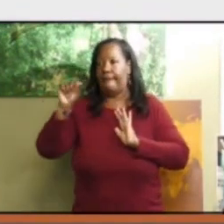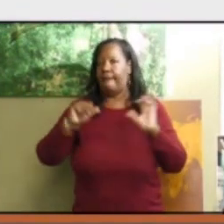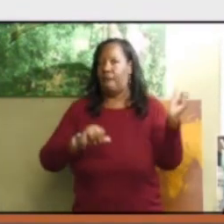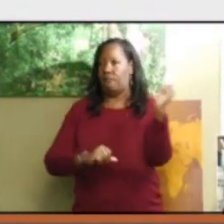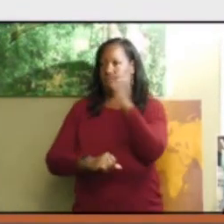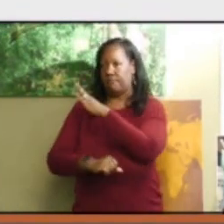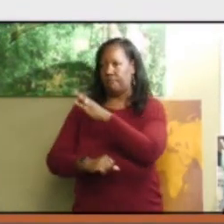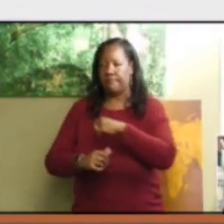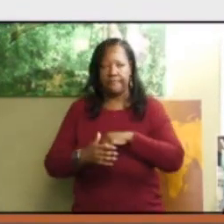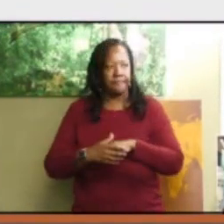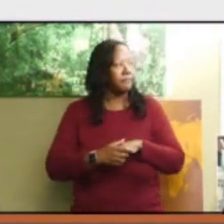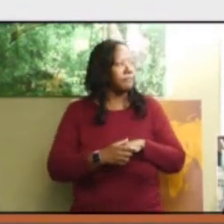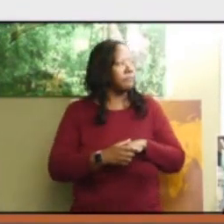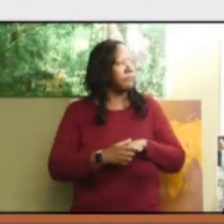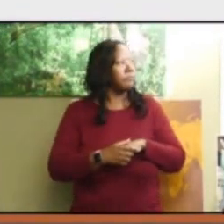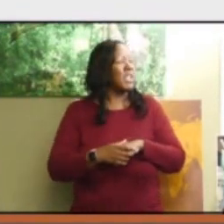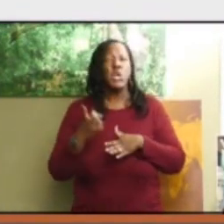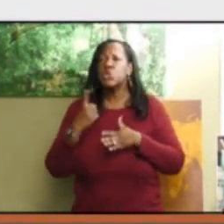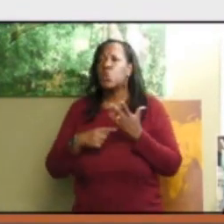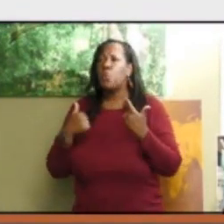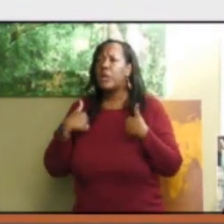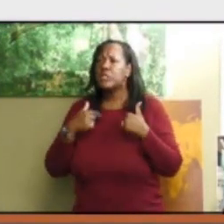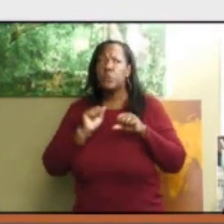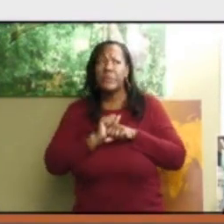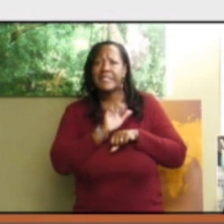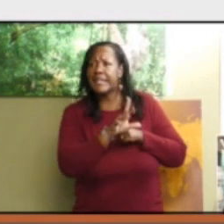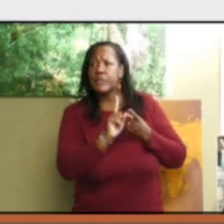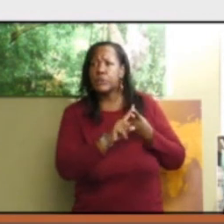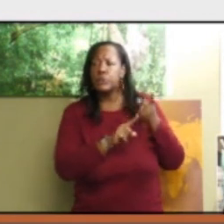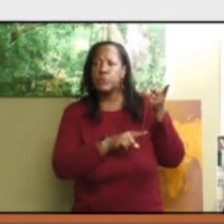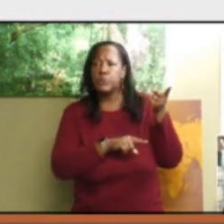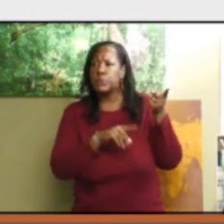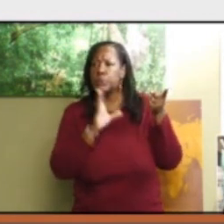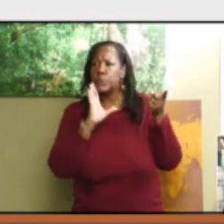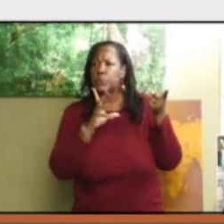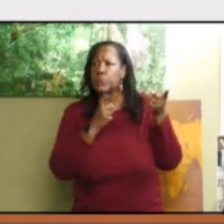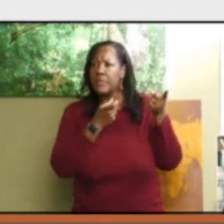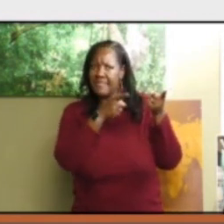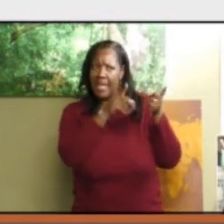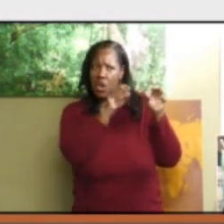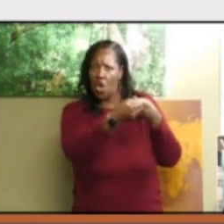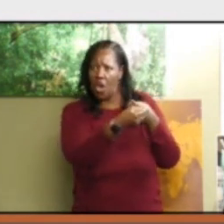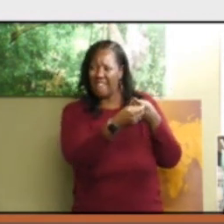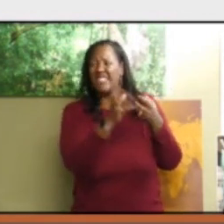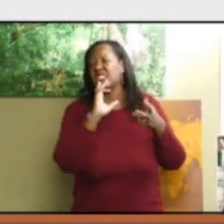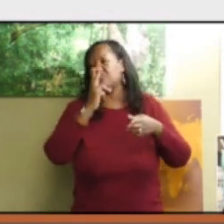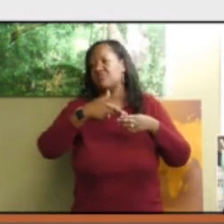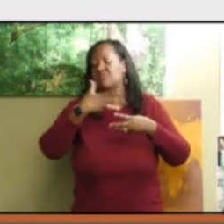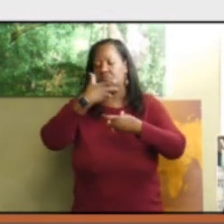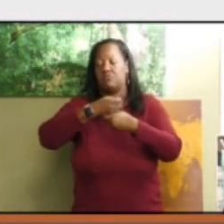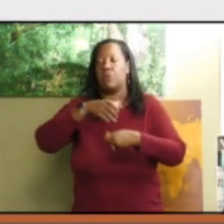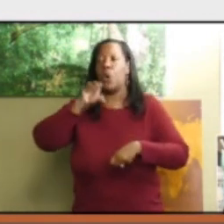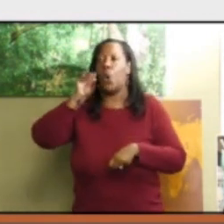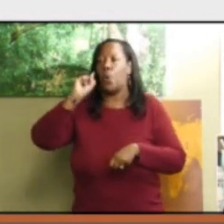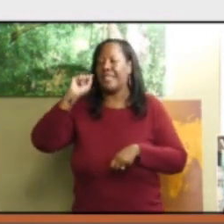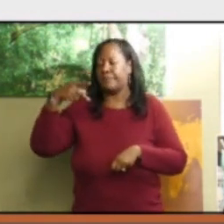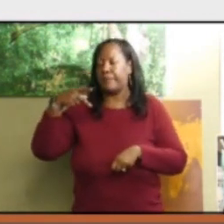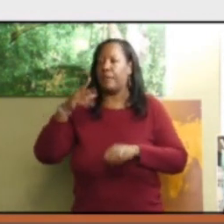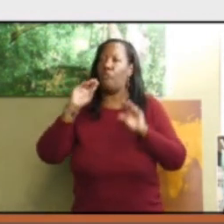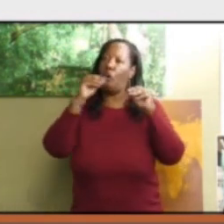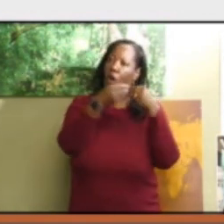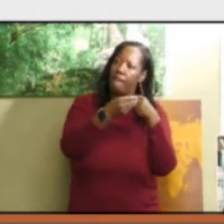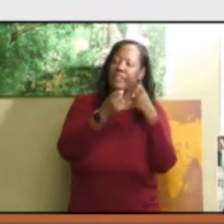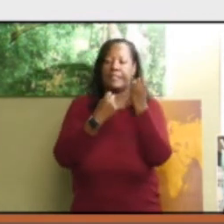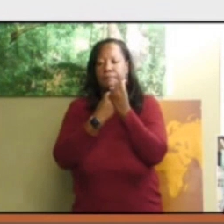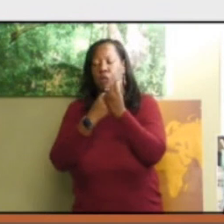So the documents that we send to the Office of Sponsored Projects, acronym OSP, we send them the